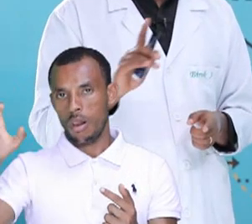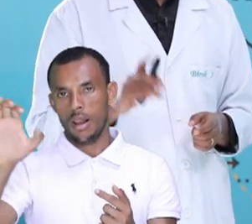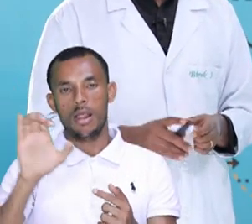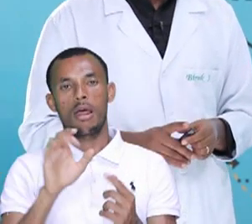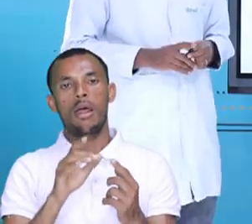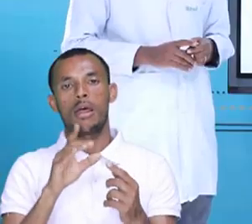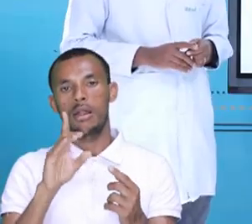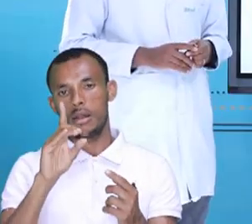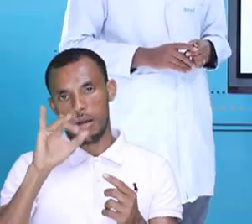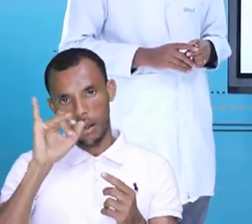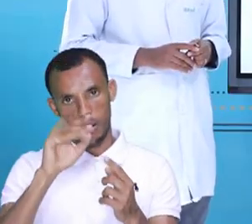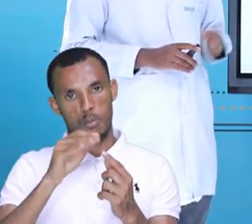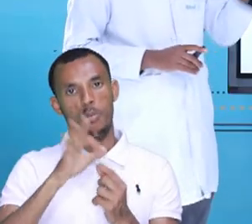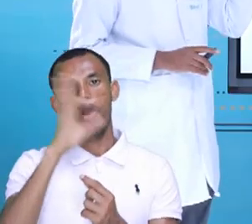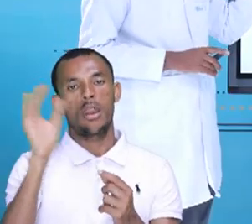are not a chemical bonds.